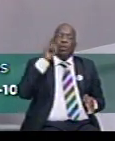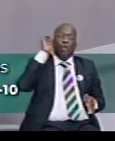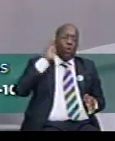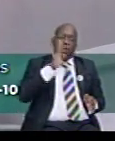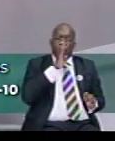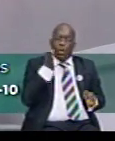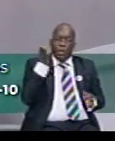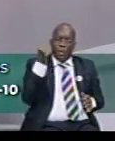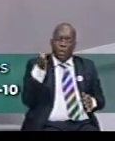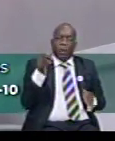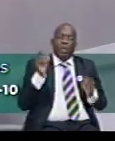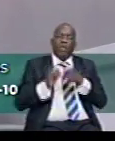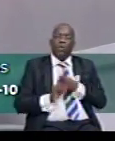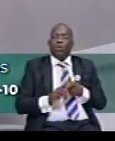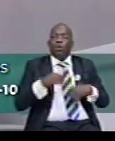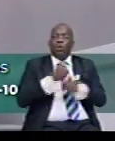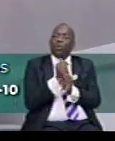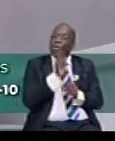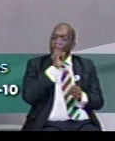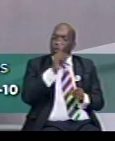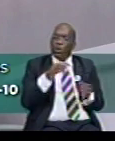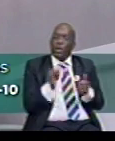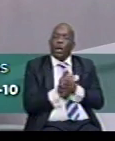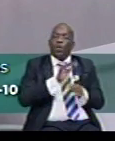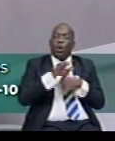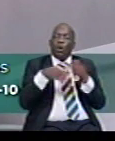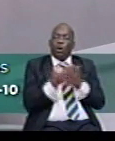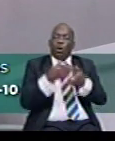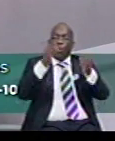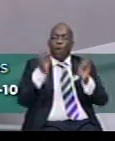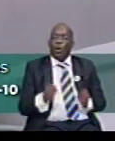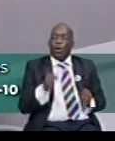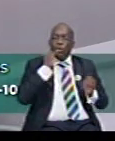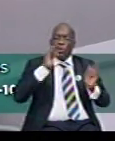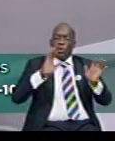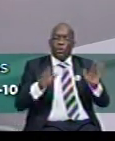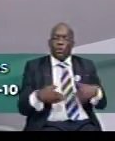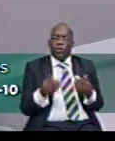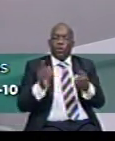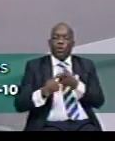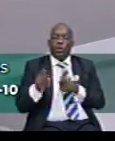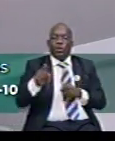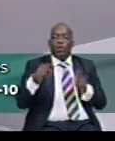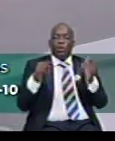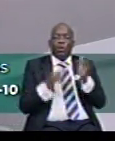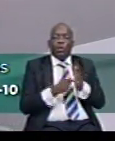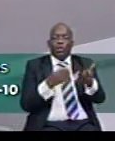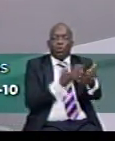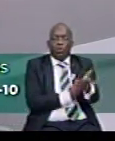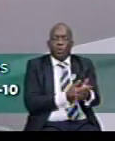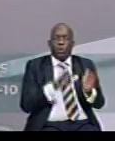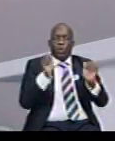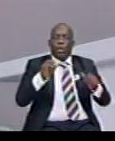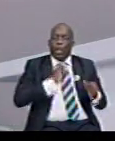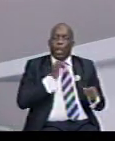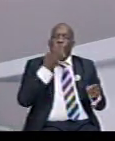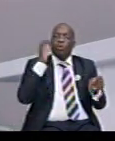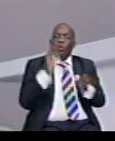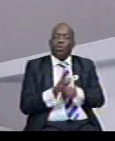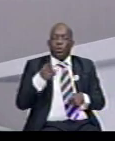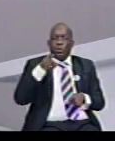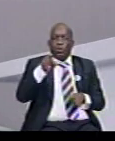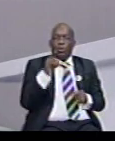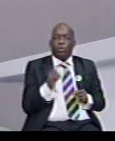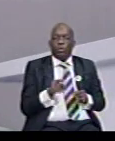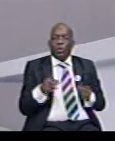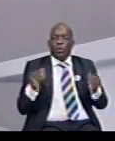sure all power is given unto you. And this morning, can I assure you, Christ of